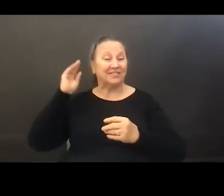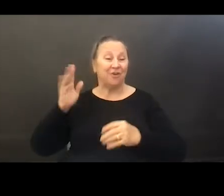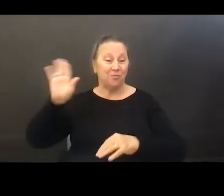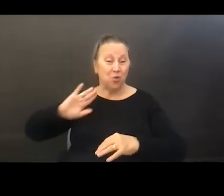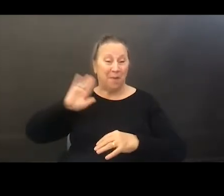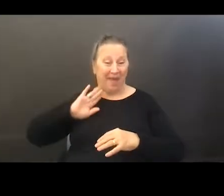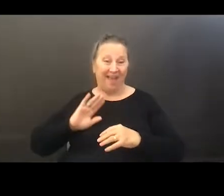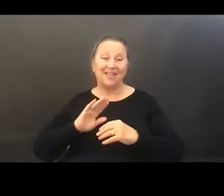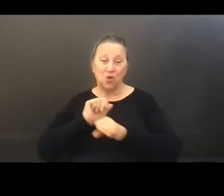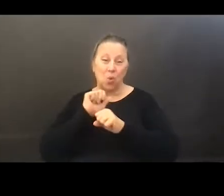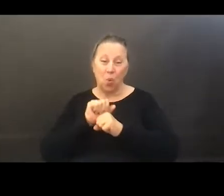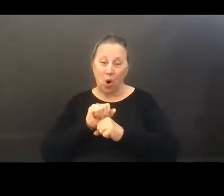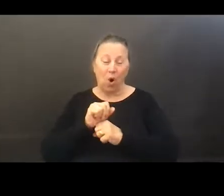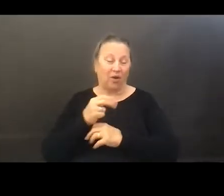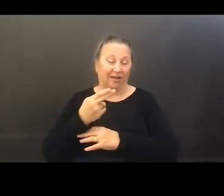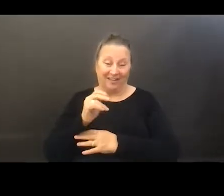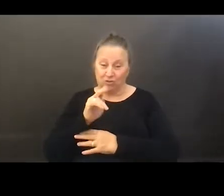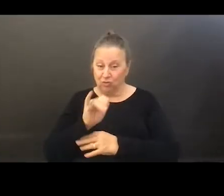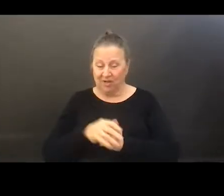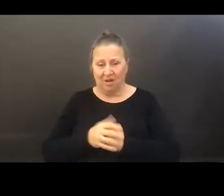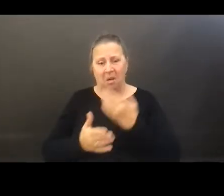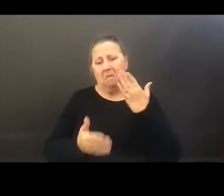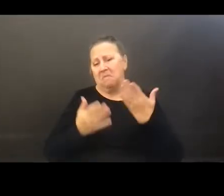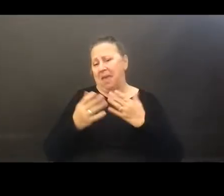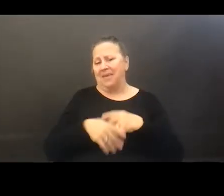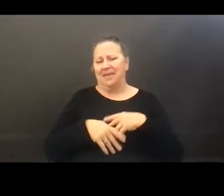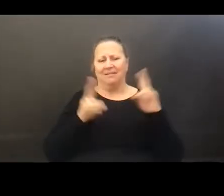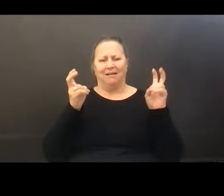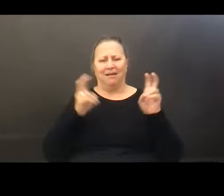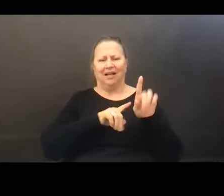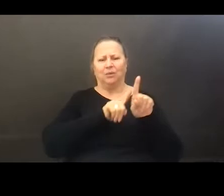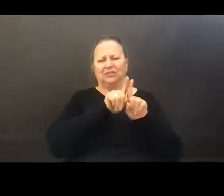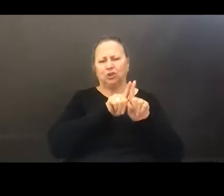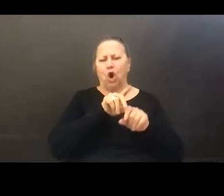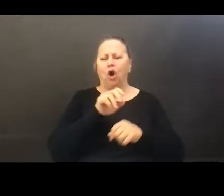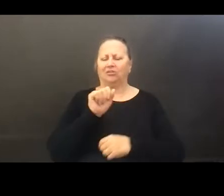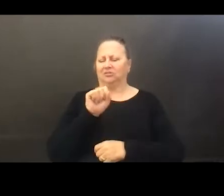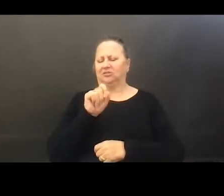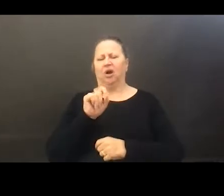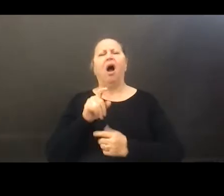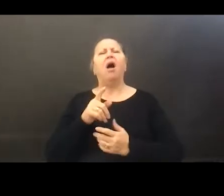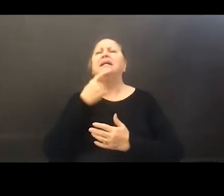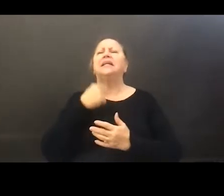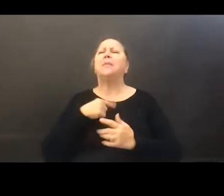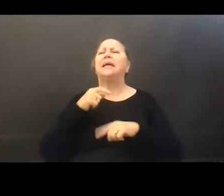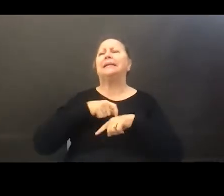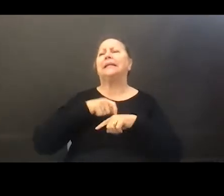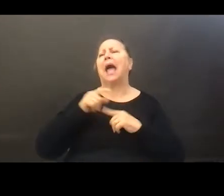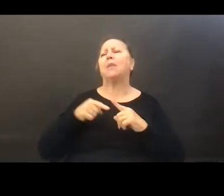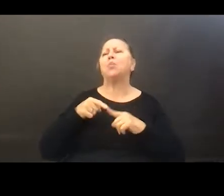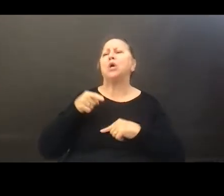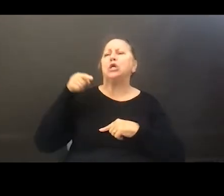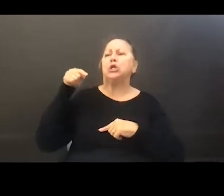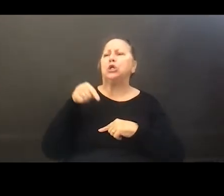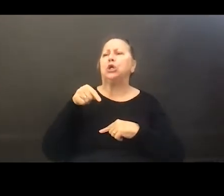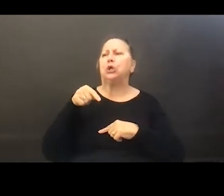history. This is maybe using a star response. When someone asks you, tell me a time when you,